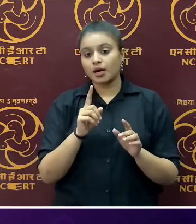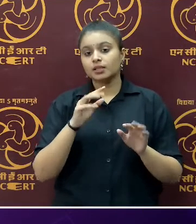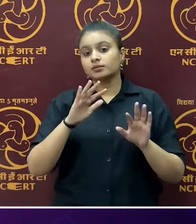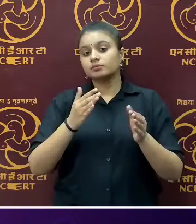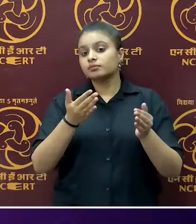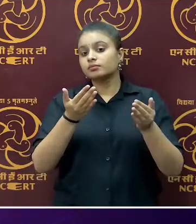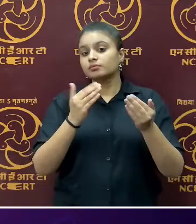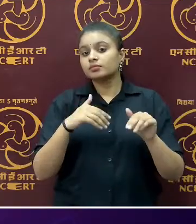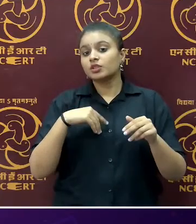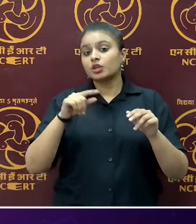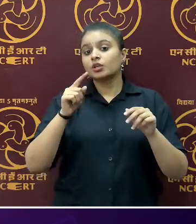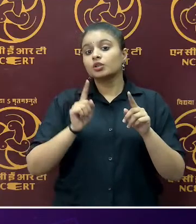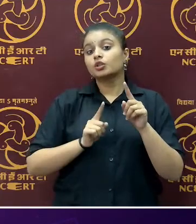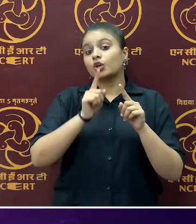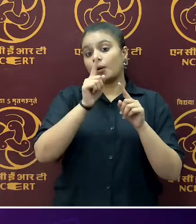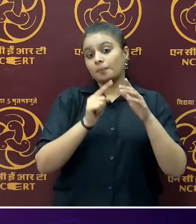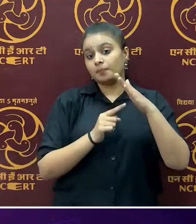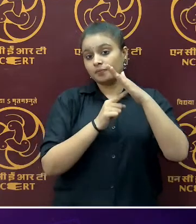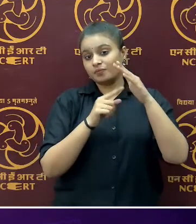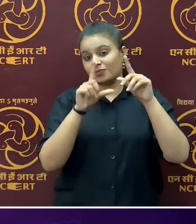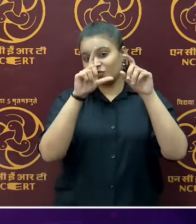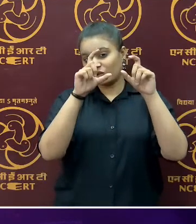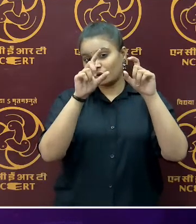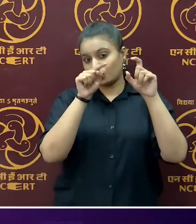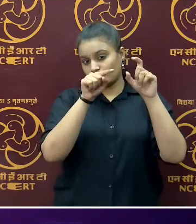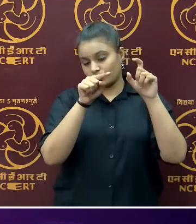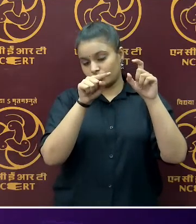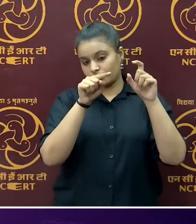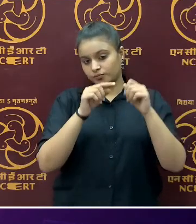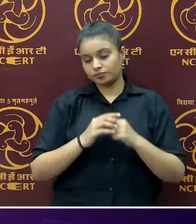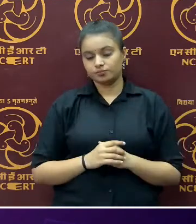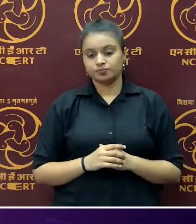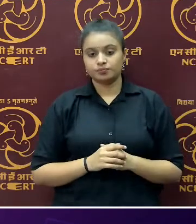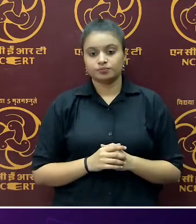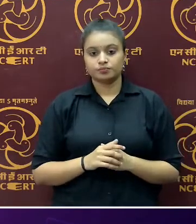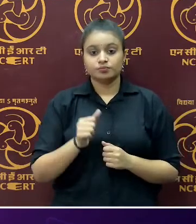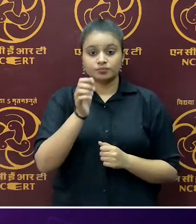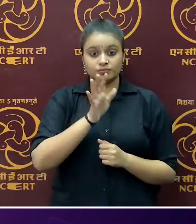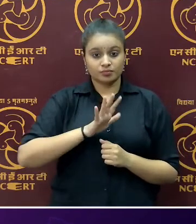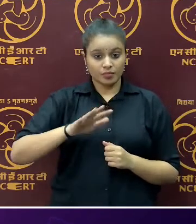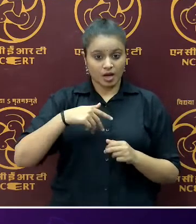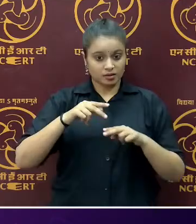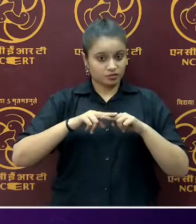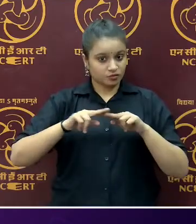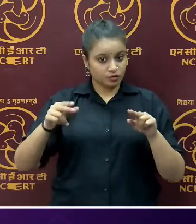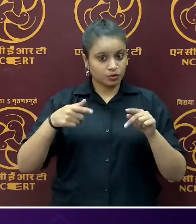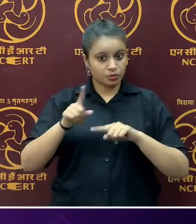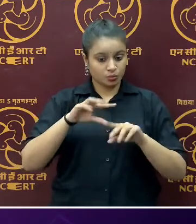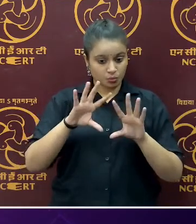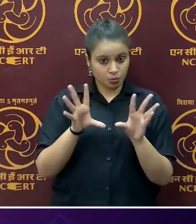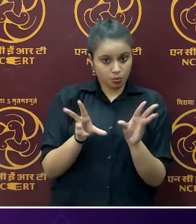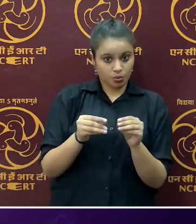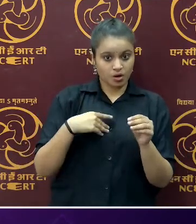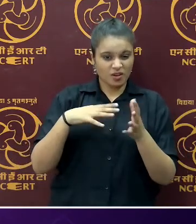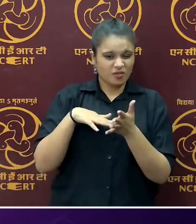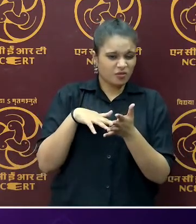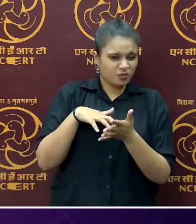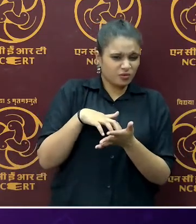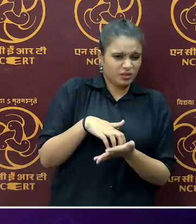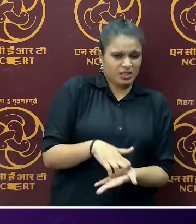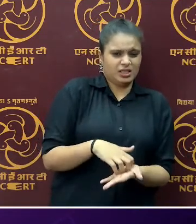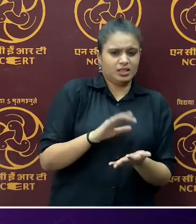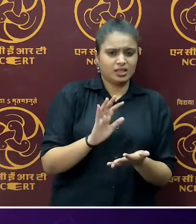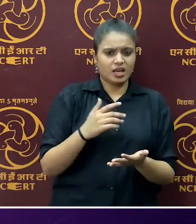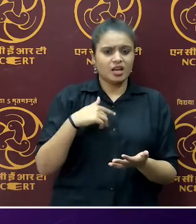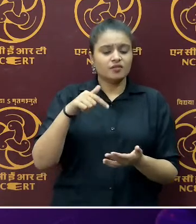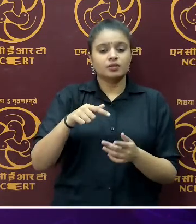the topper one, the one which is right at the top, the water coming, the hole, it has the weakest jet. What